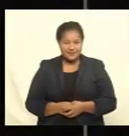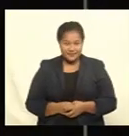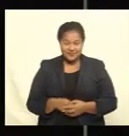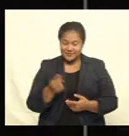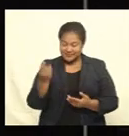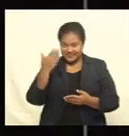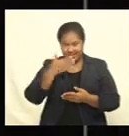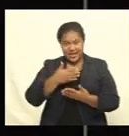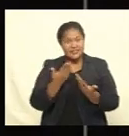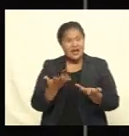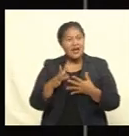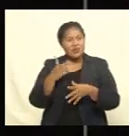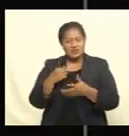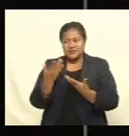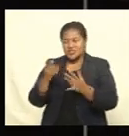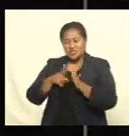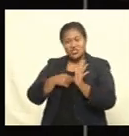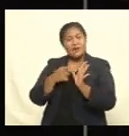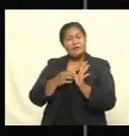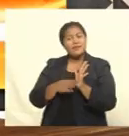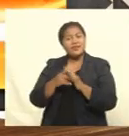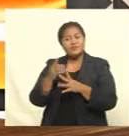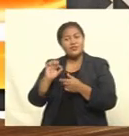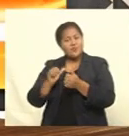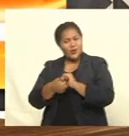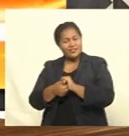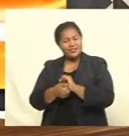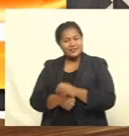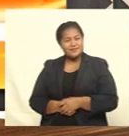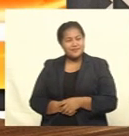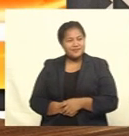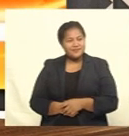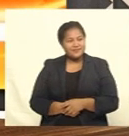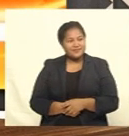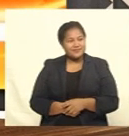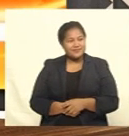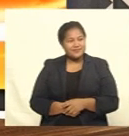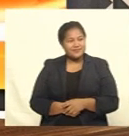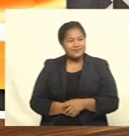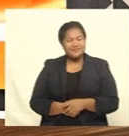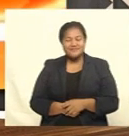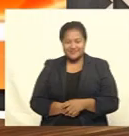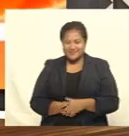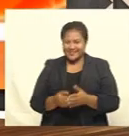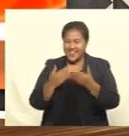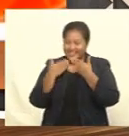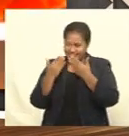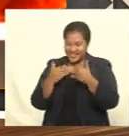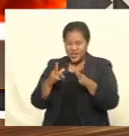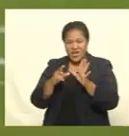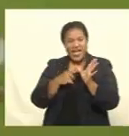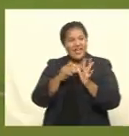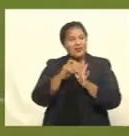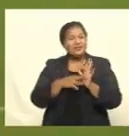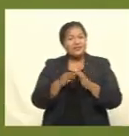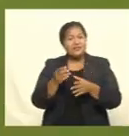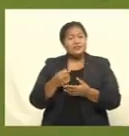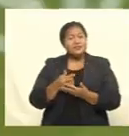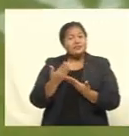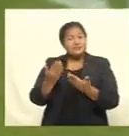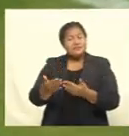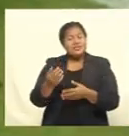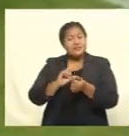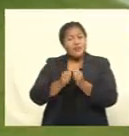And now we catch up with Jamie for all the latest in sports. Thank you, Edwin, and good evening ahead in sports.